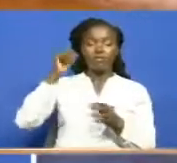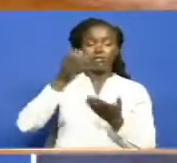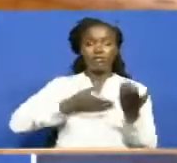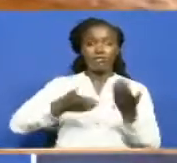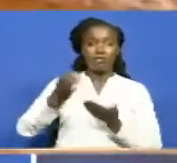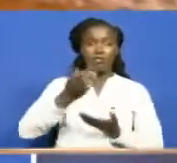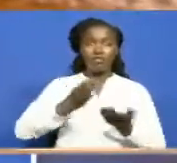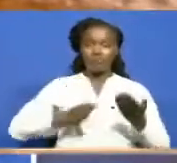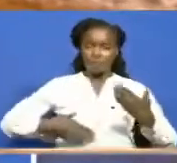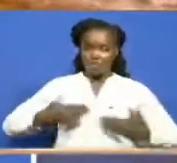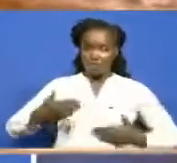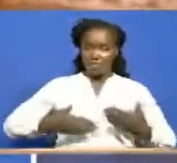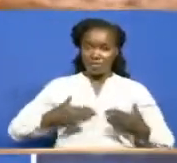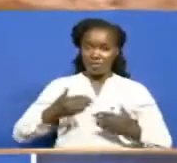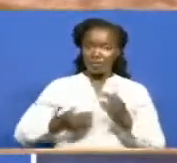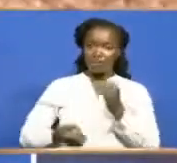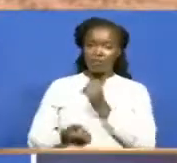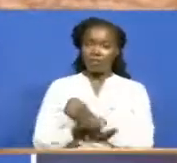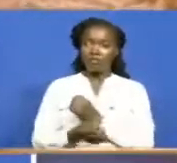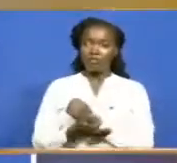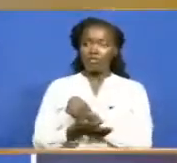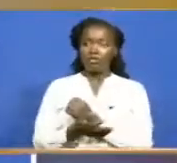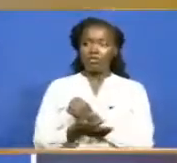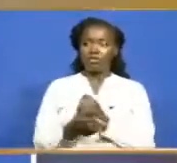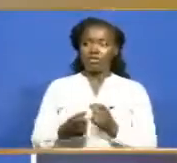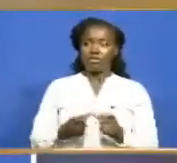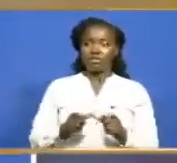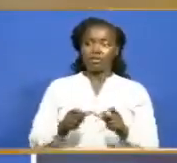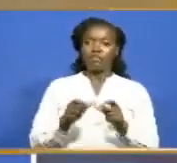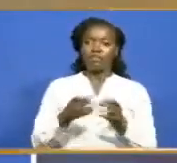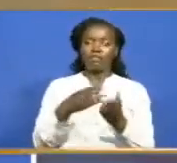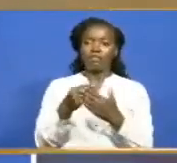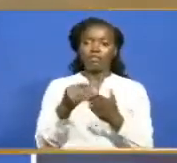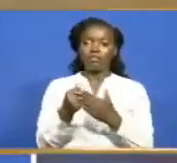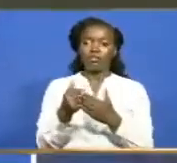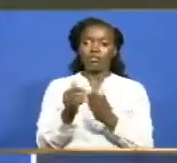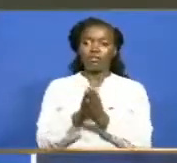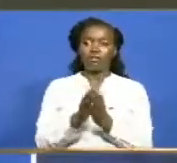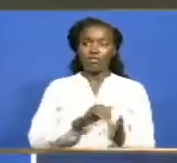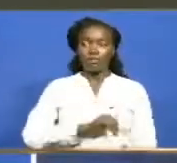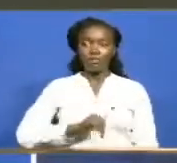behavior and advised it continue to make money in the Chinese markets.